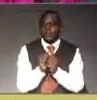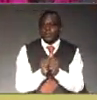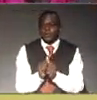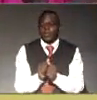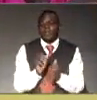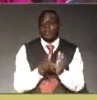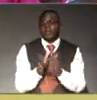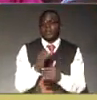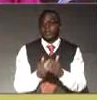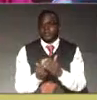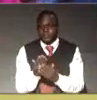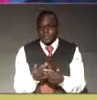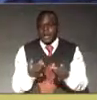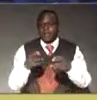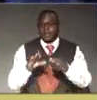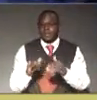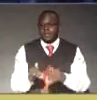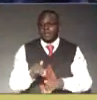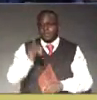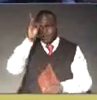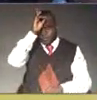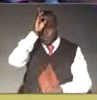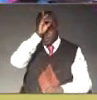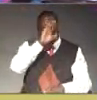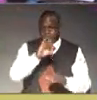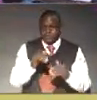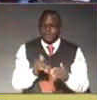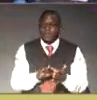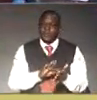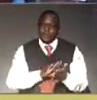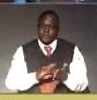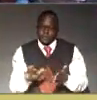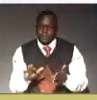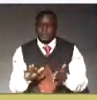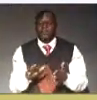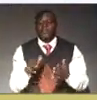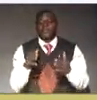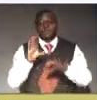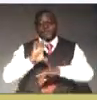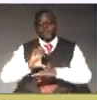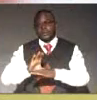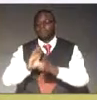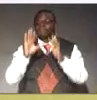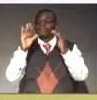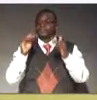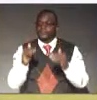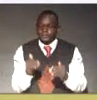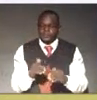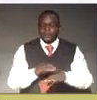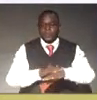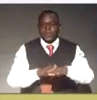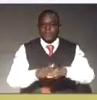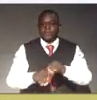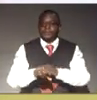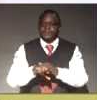Vigil. This is Christ the King Church in Kampala. During the Holy Thursday, the church celebrated the feast of washing the